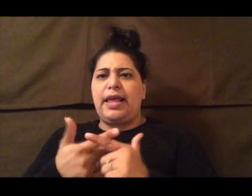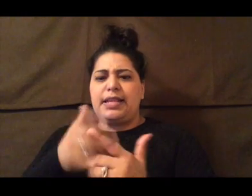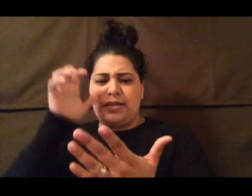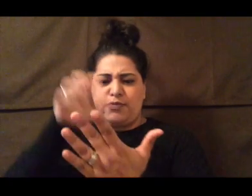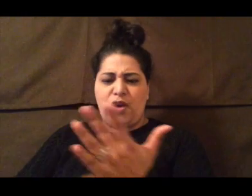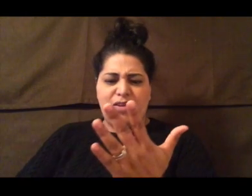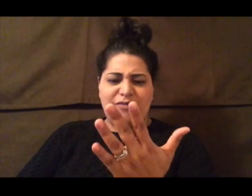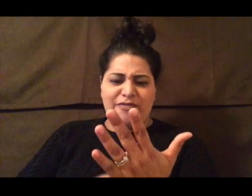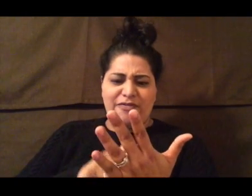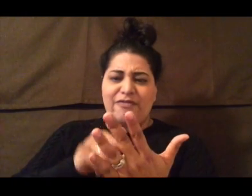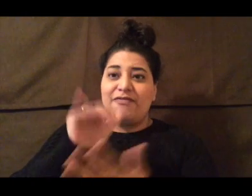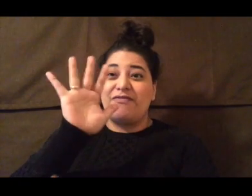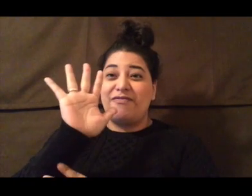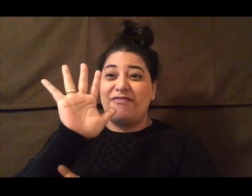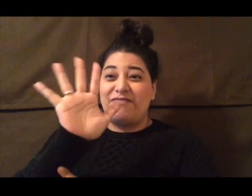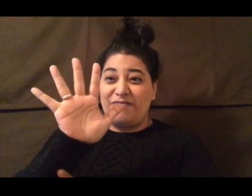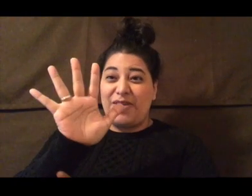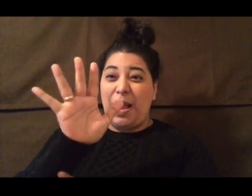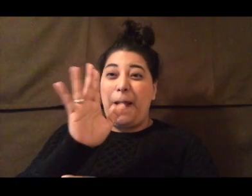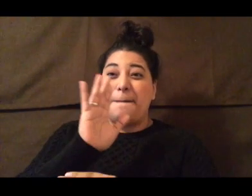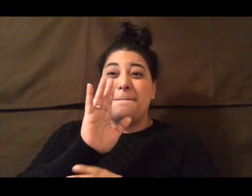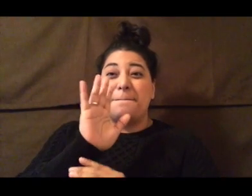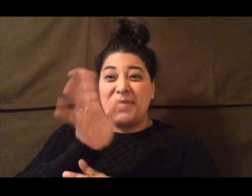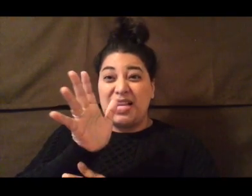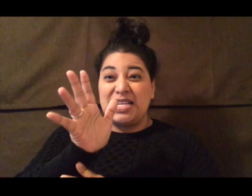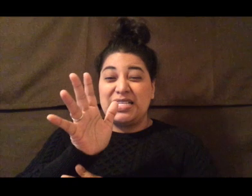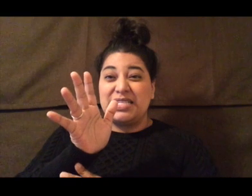Okay, then I'm going to subtract 5 more minutes.